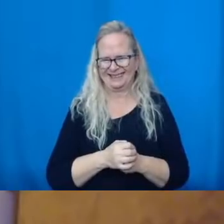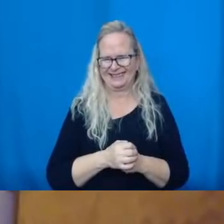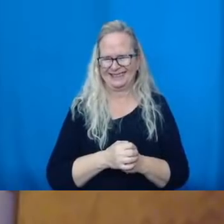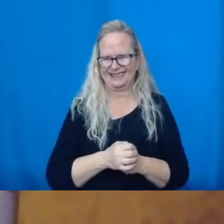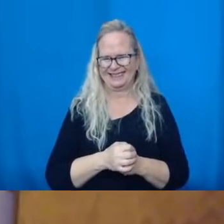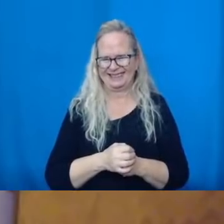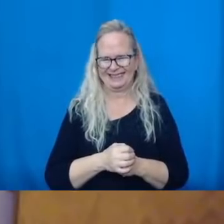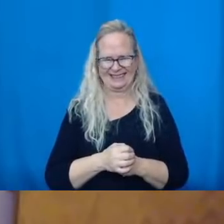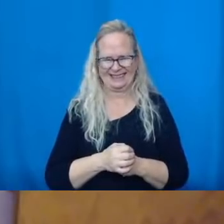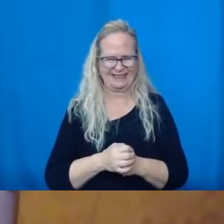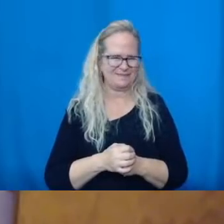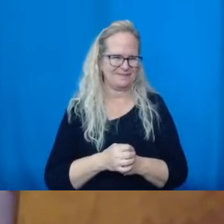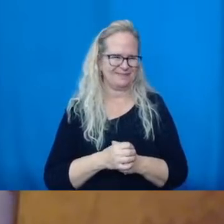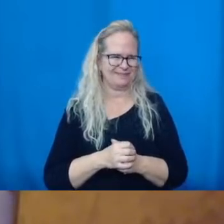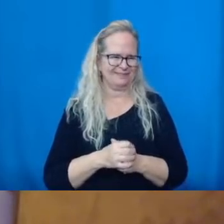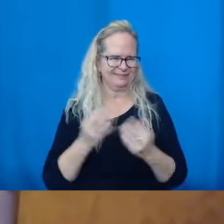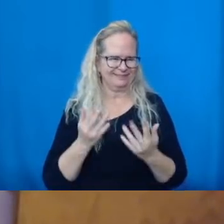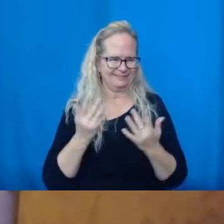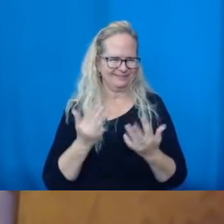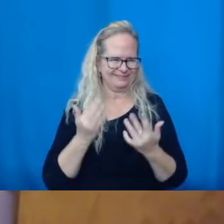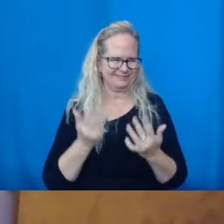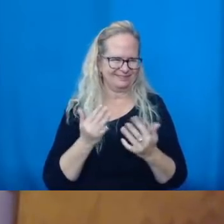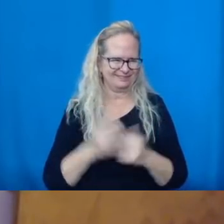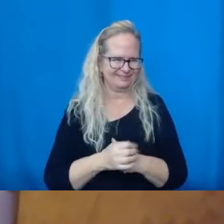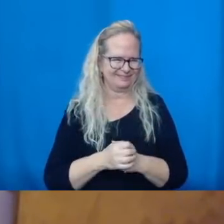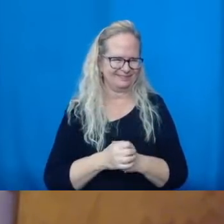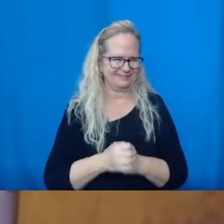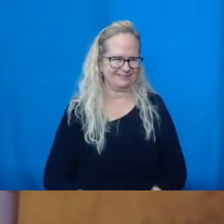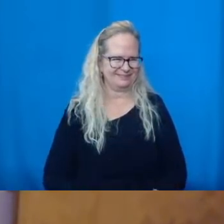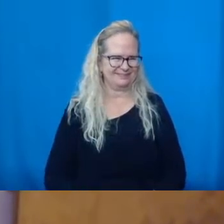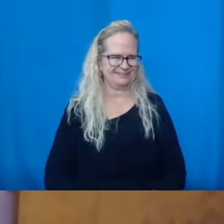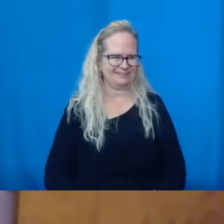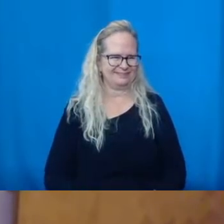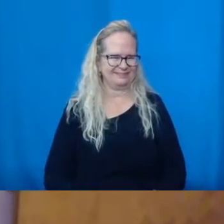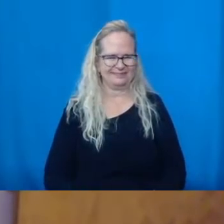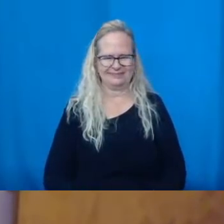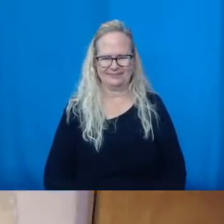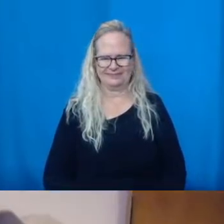Should I talk to the slide or just talk in general?